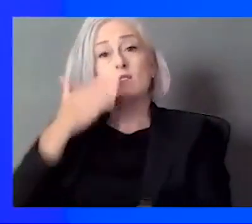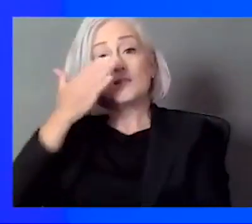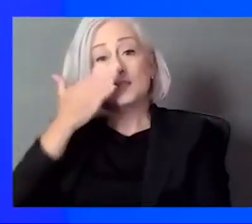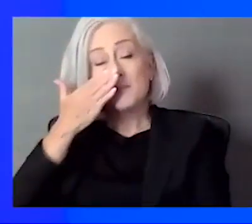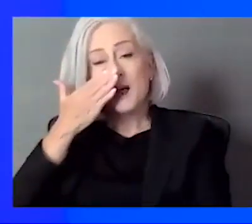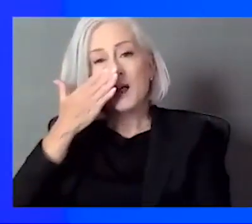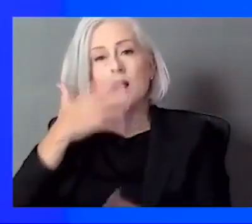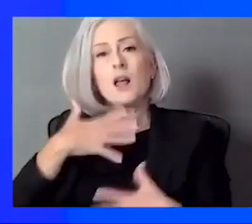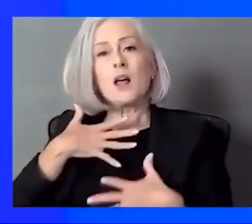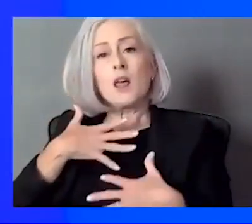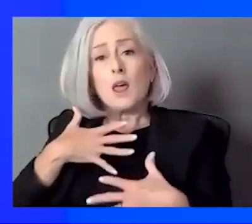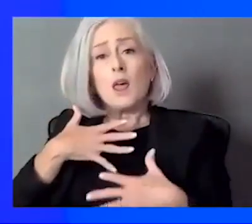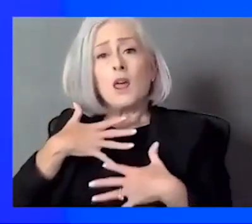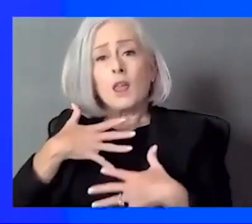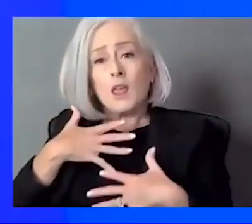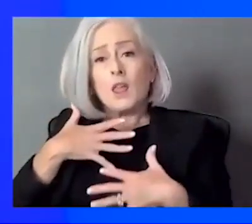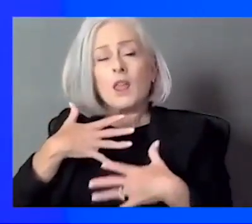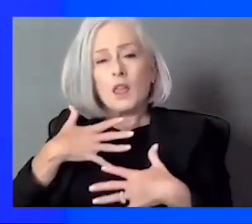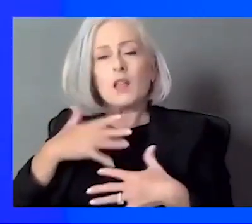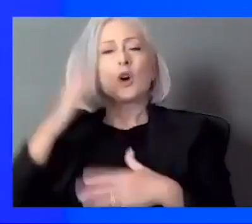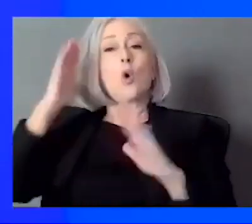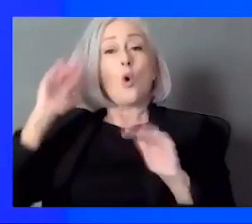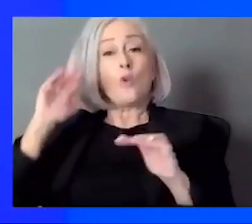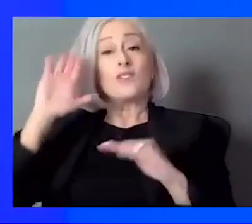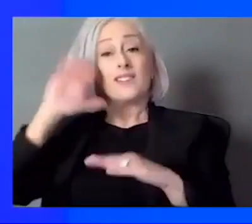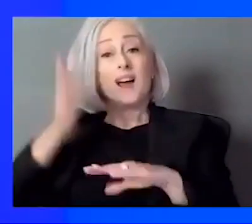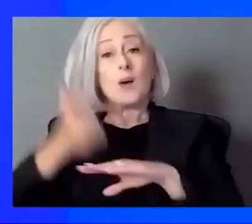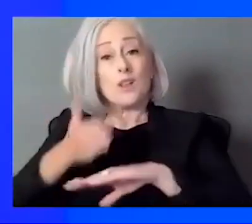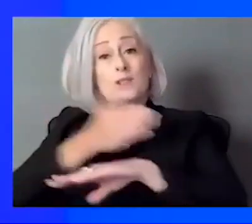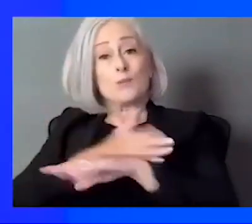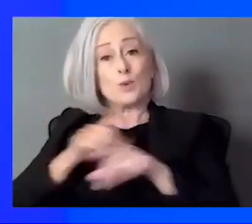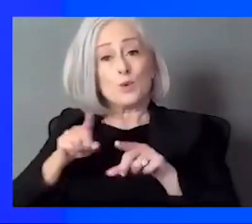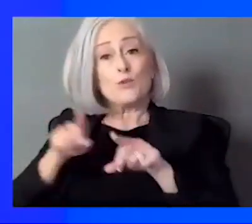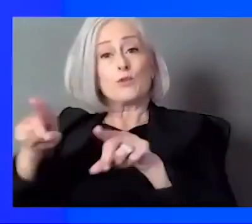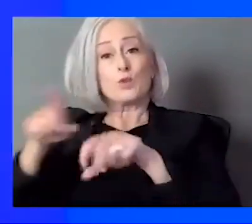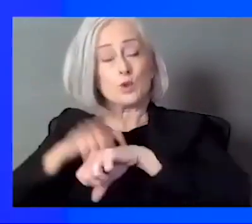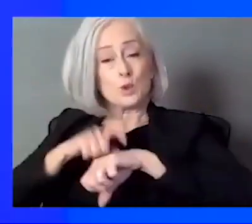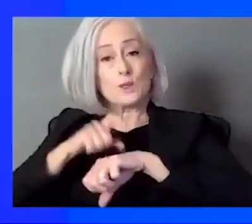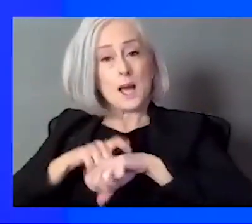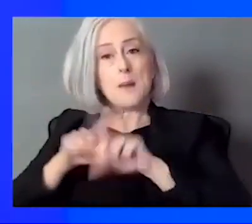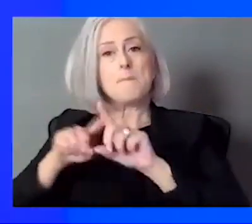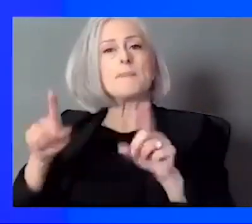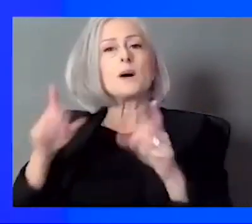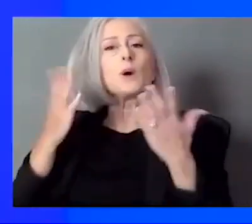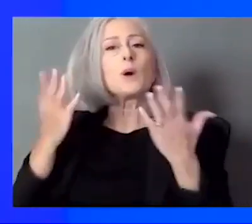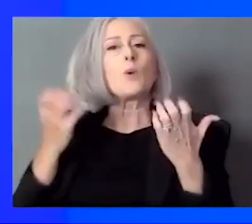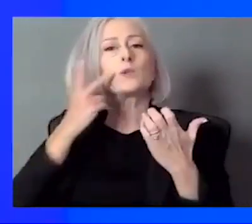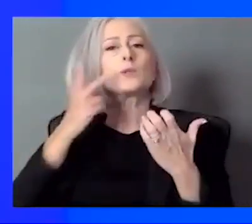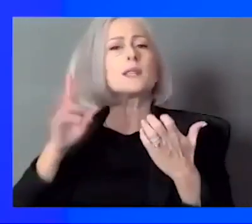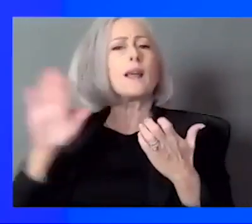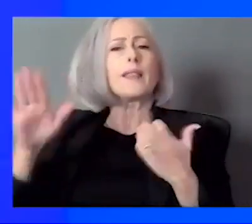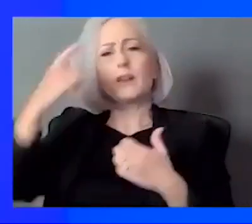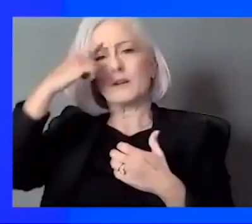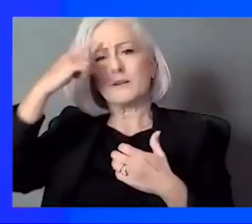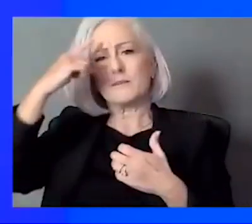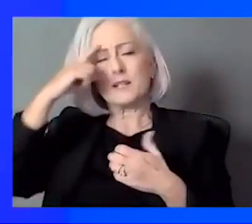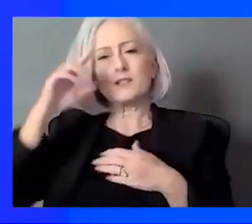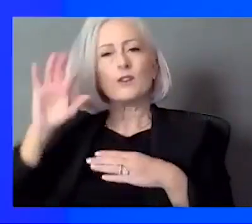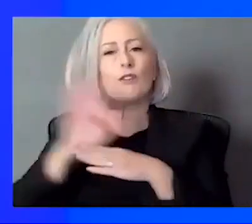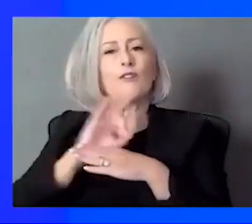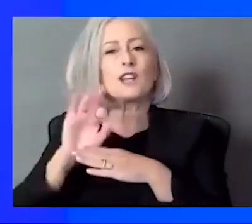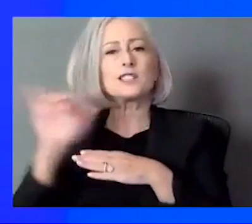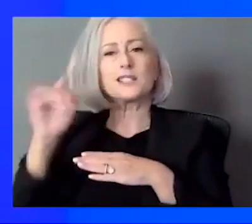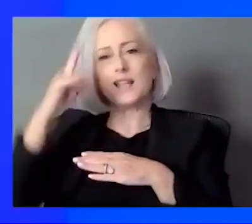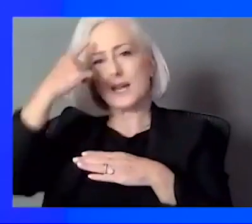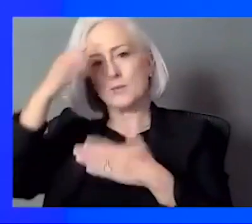improve throughout time. But I think we really want to see what is the mental functioning like the brain fog and just the overall fatigue